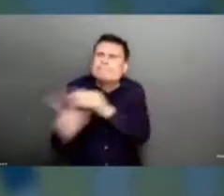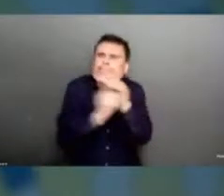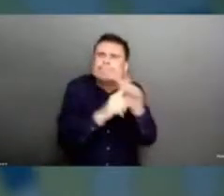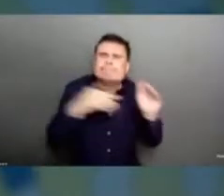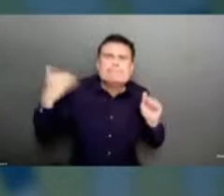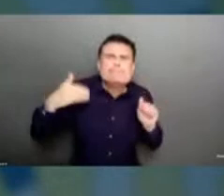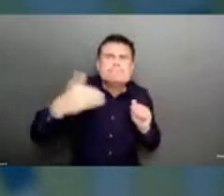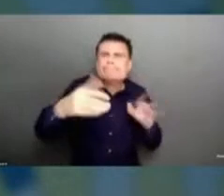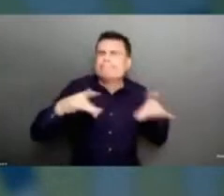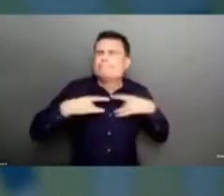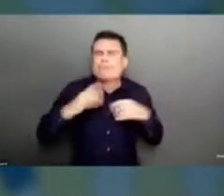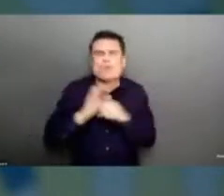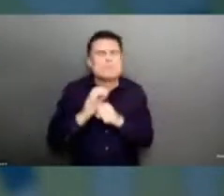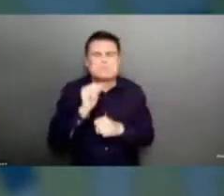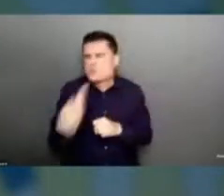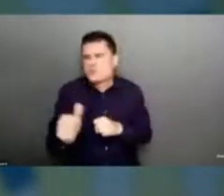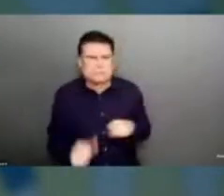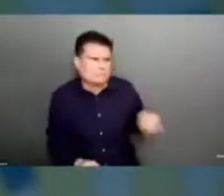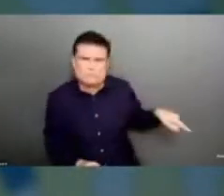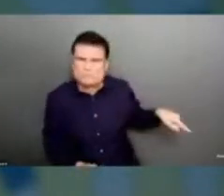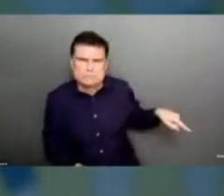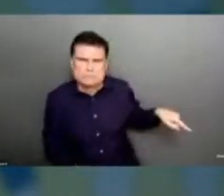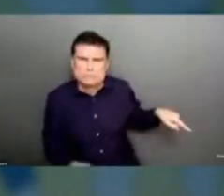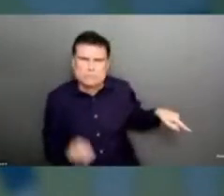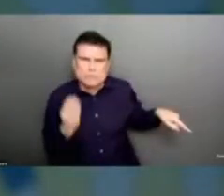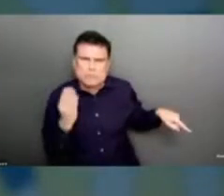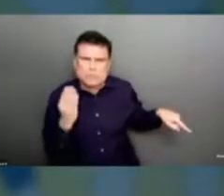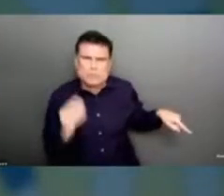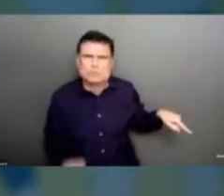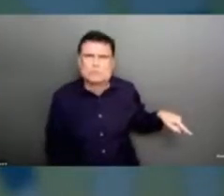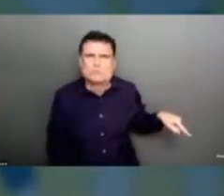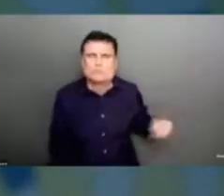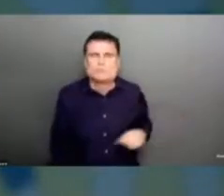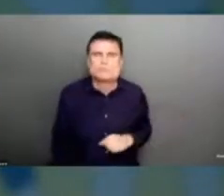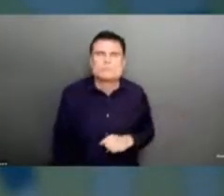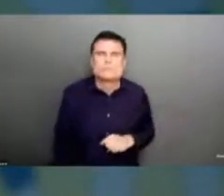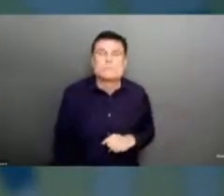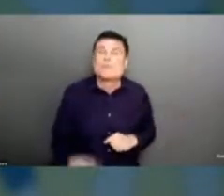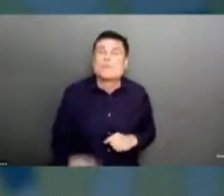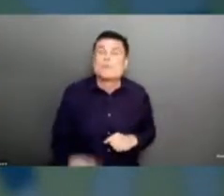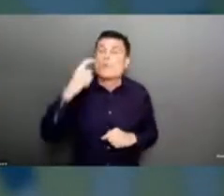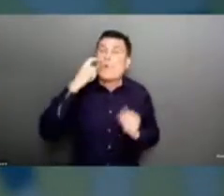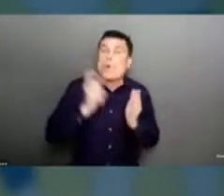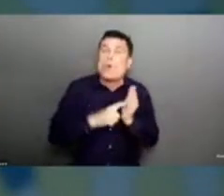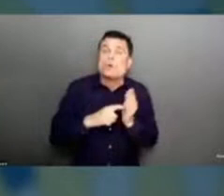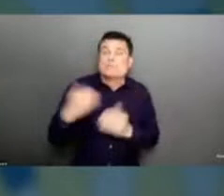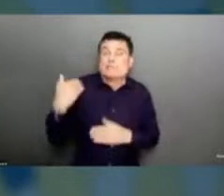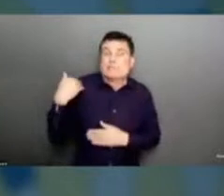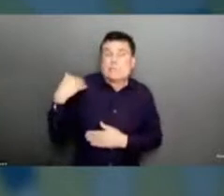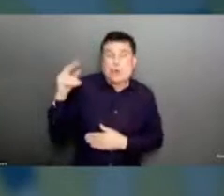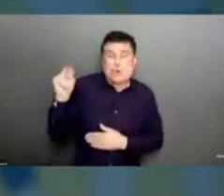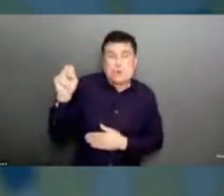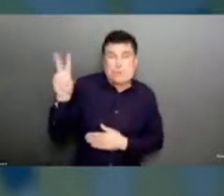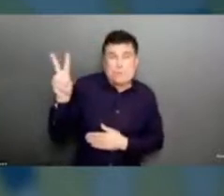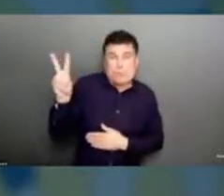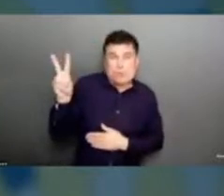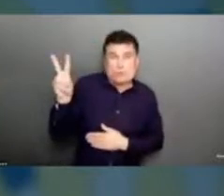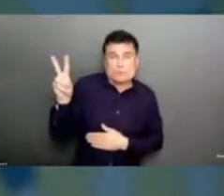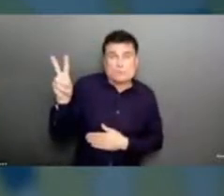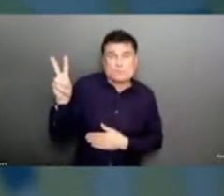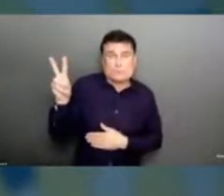also we see that when we put in the restrictions that we put in November, all age ranges came down,